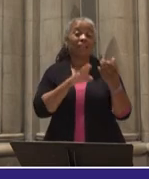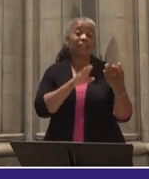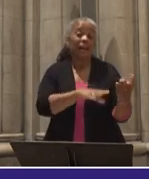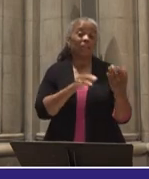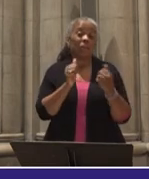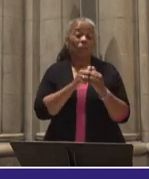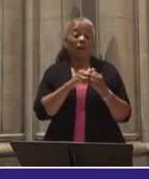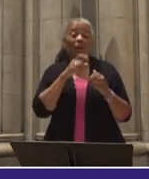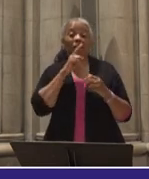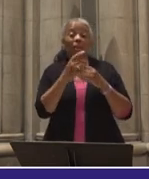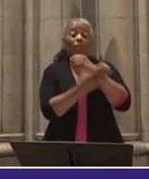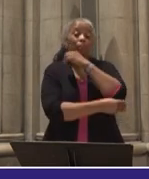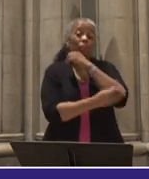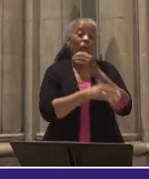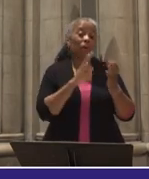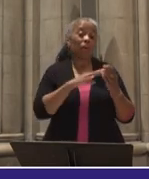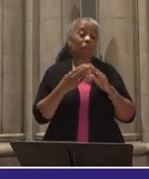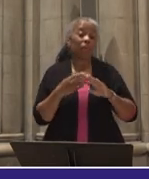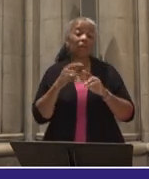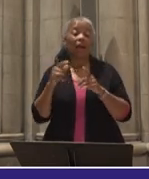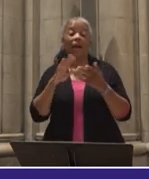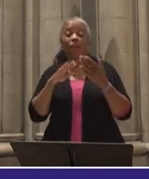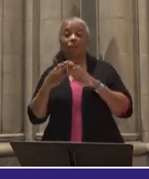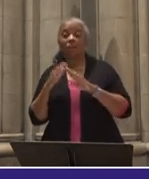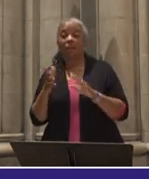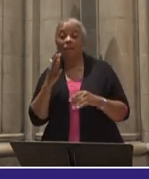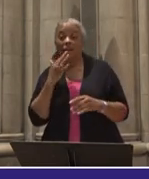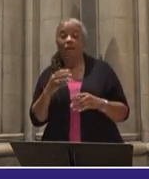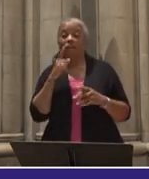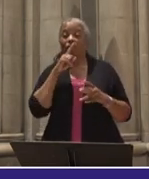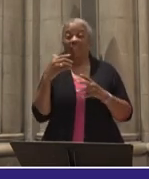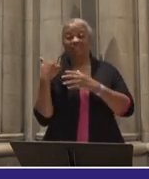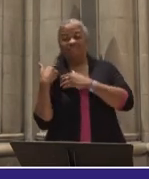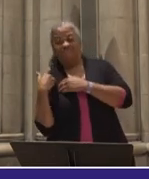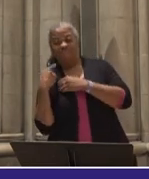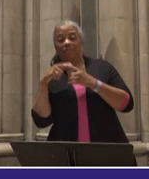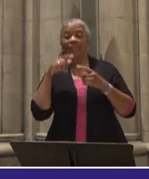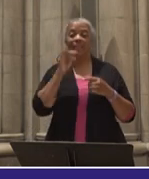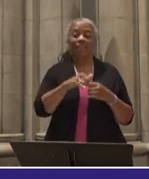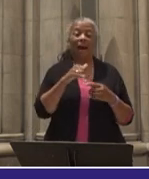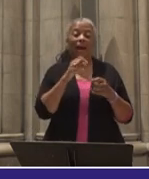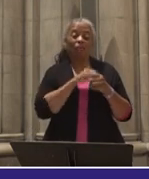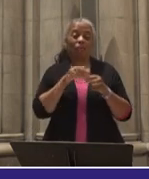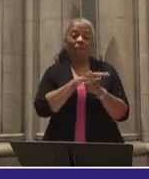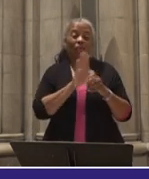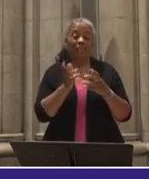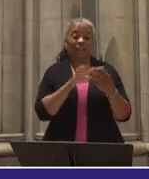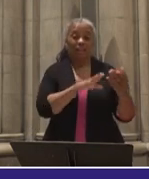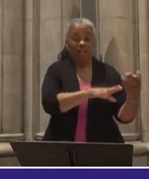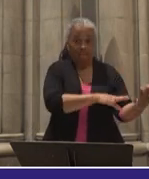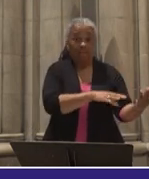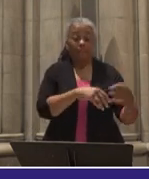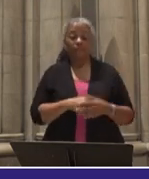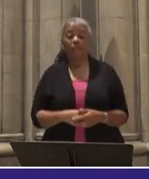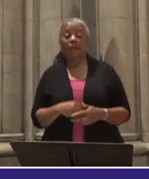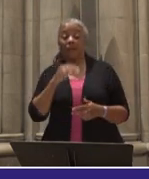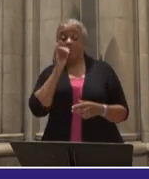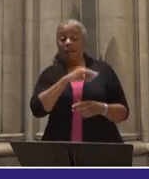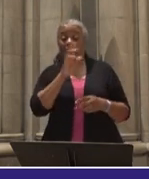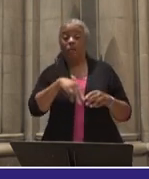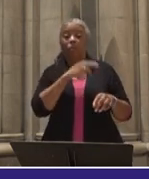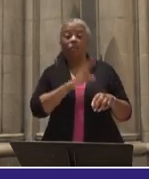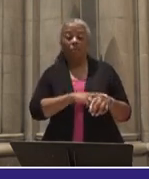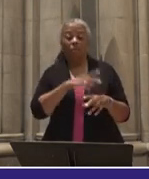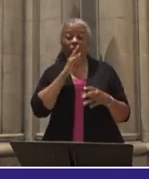poor communities and communities of color bearing the brunt of that. It was a normal that was rife